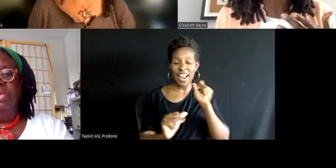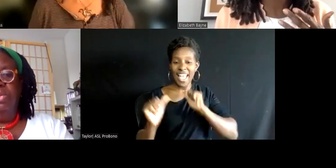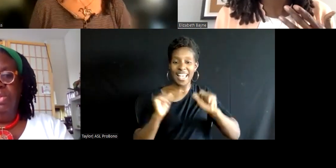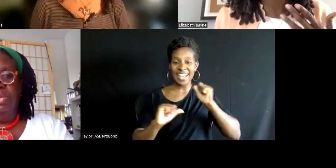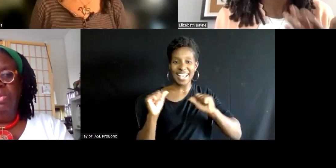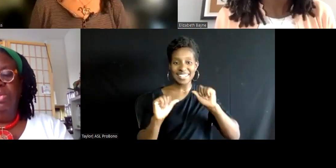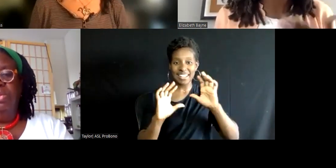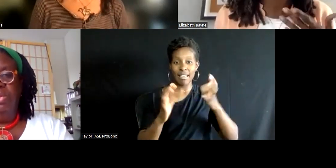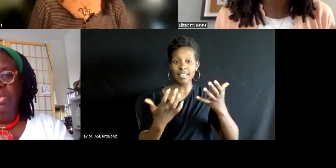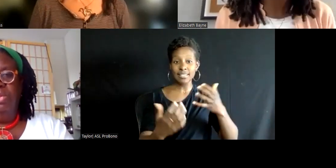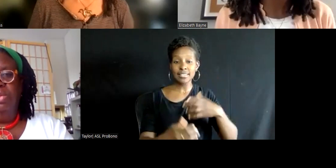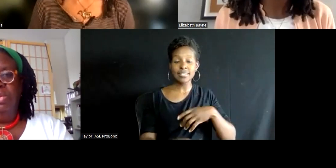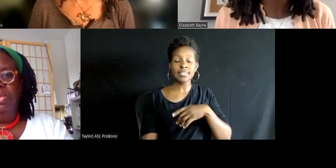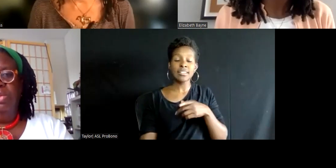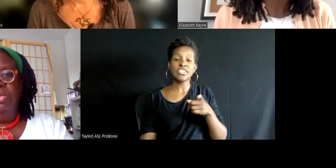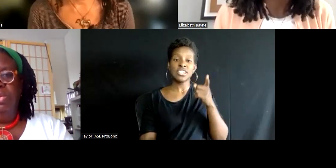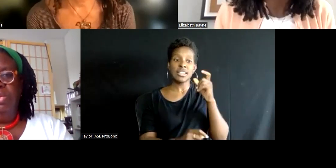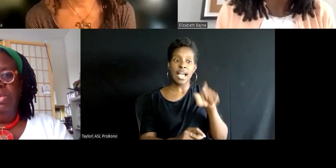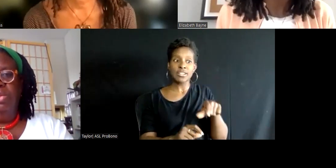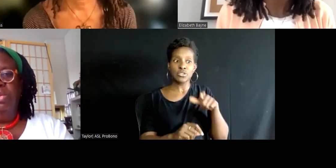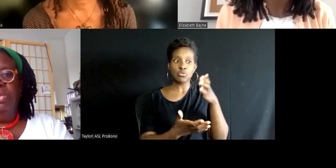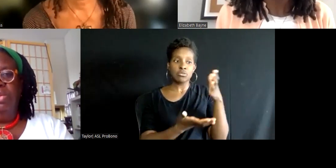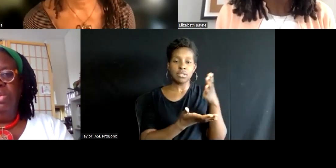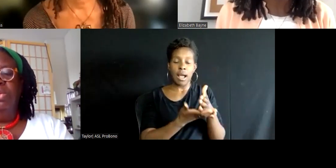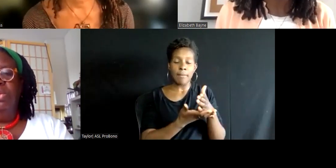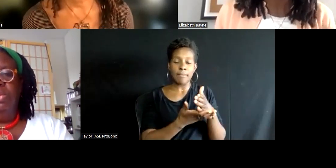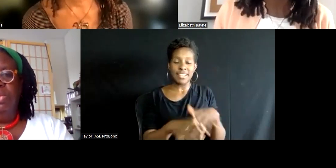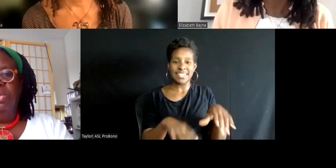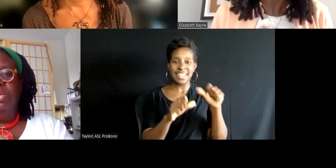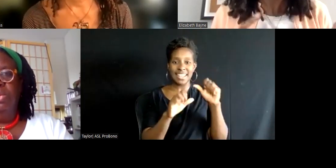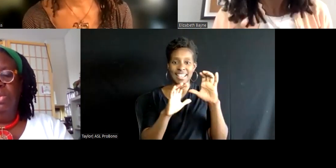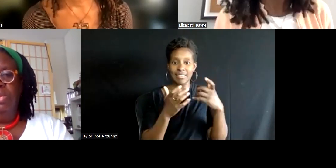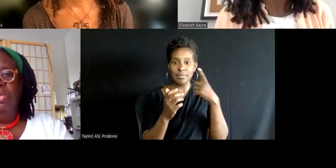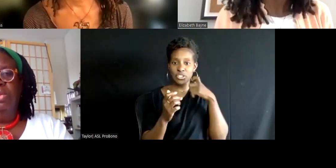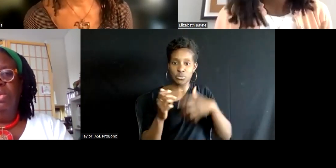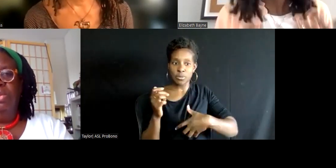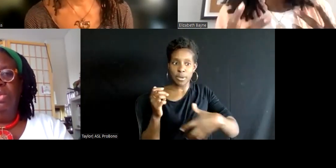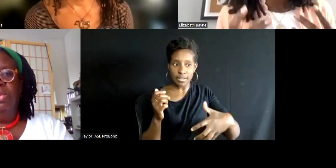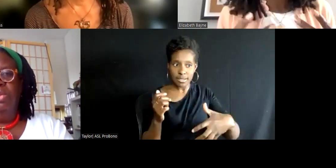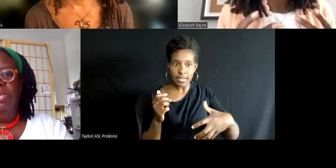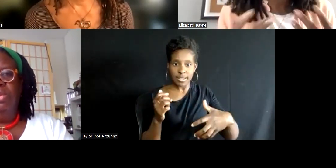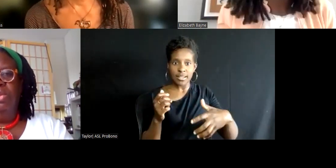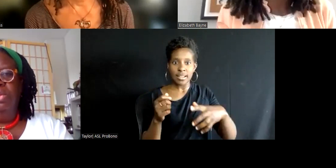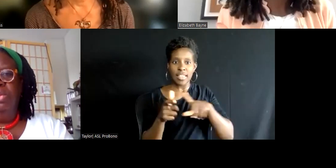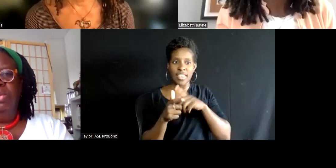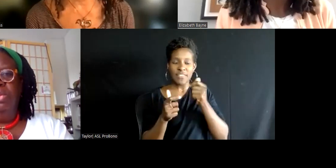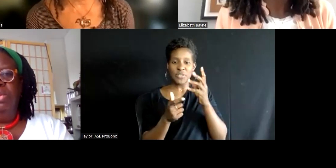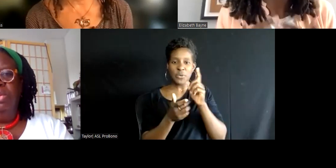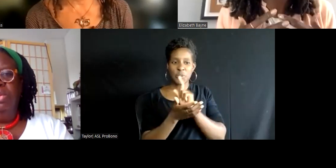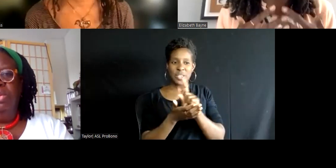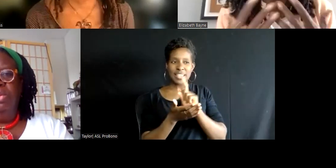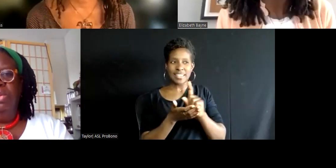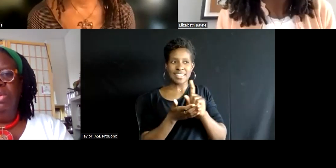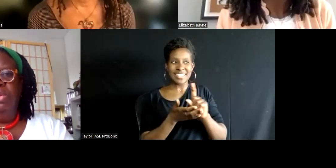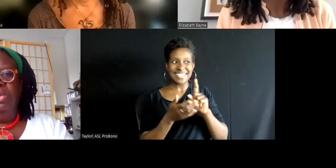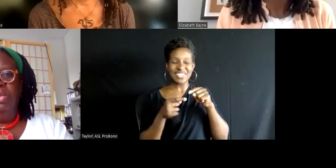to discontinue taking classes because she was pregnant. And it took me a few weeks to go I could ask Tammy, she's so